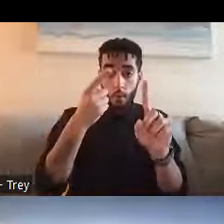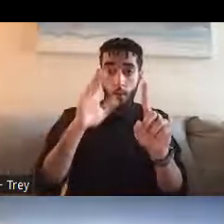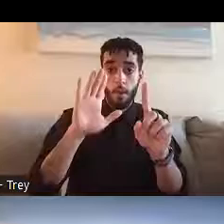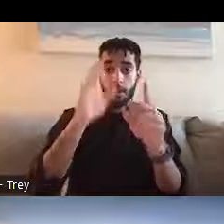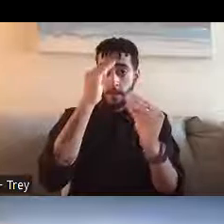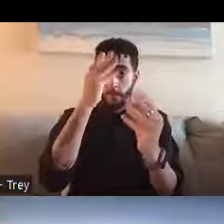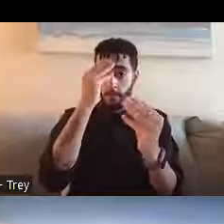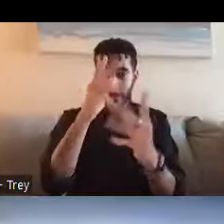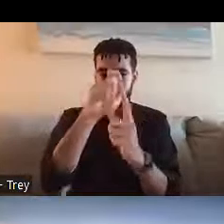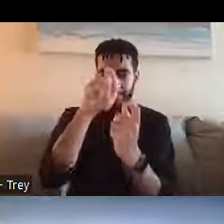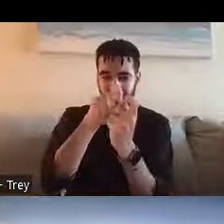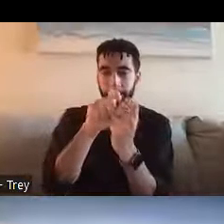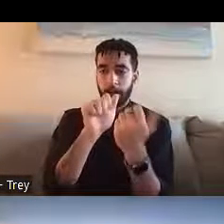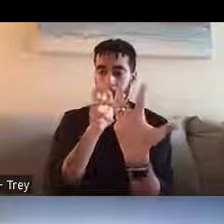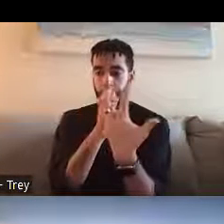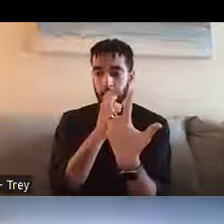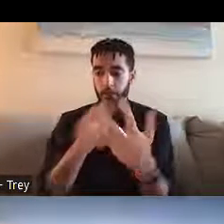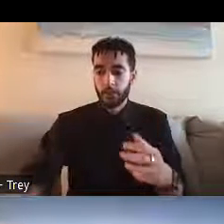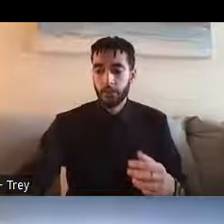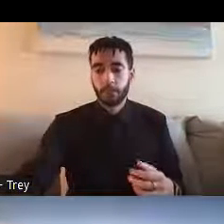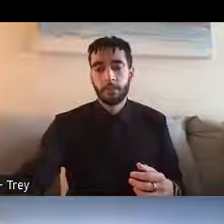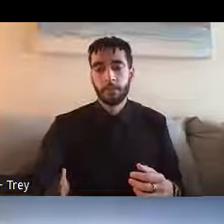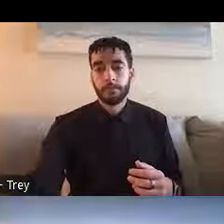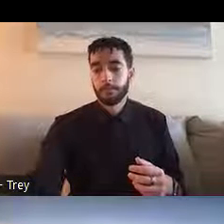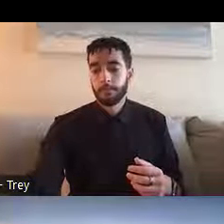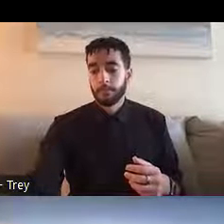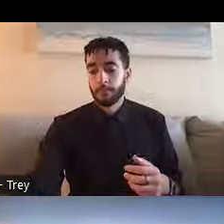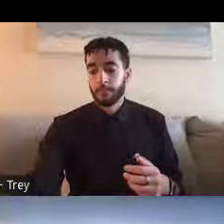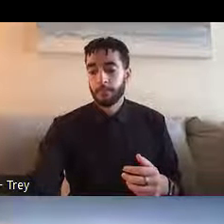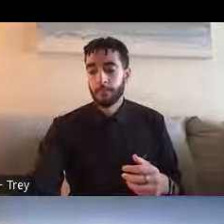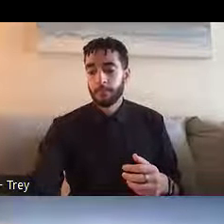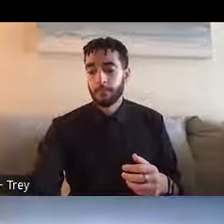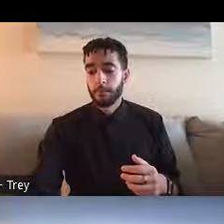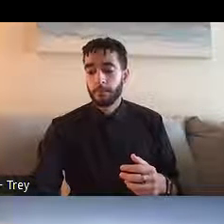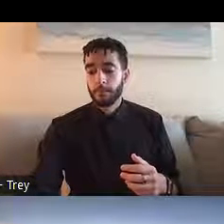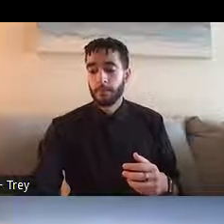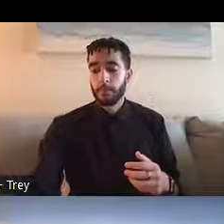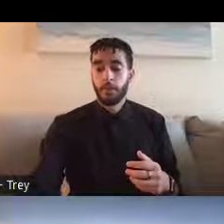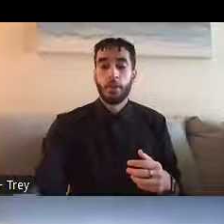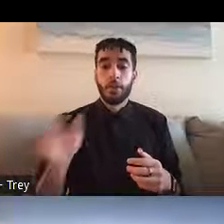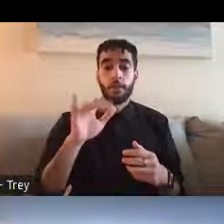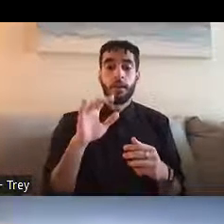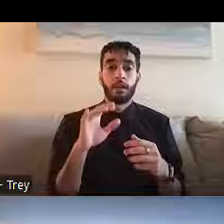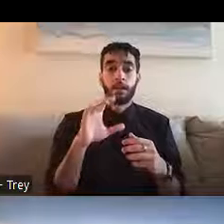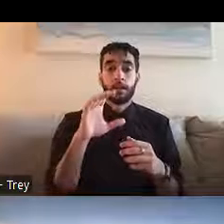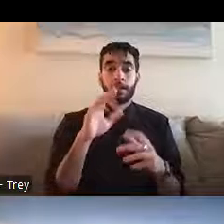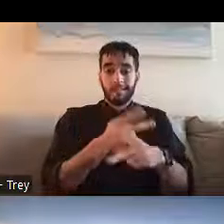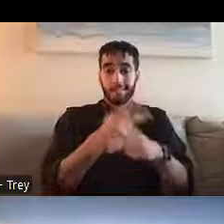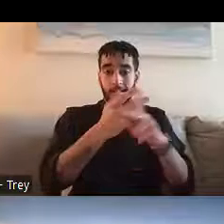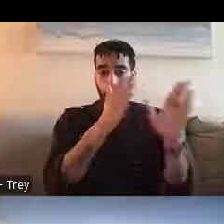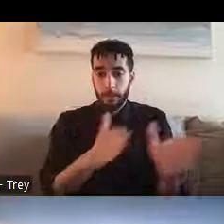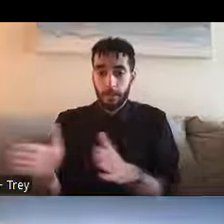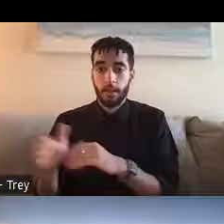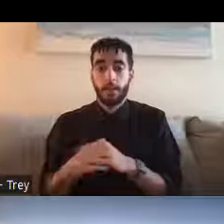situation, agency contacts and information, a personalized care plan, secure communications with a care consultant who's